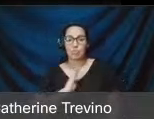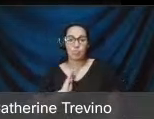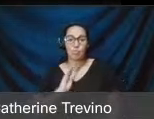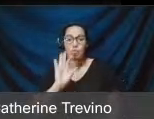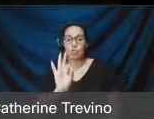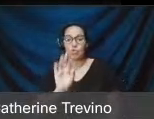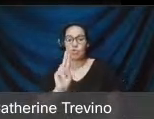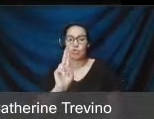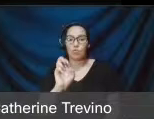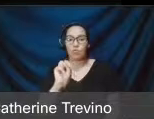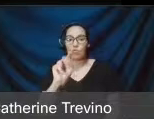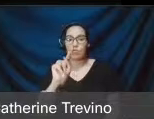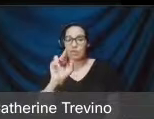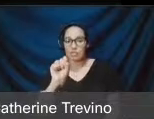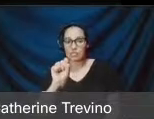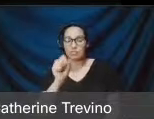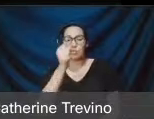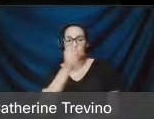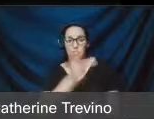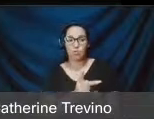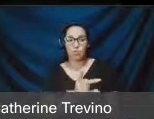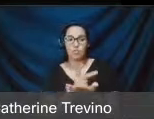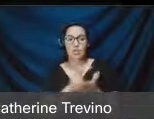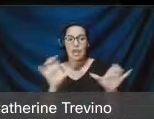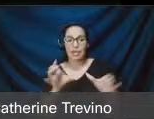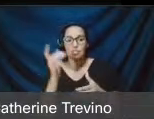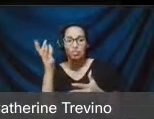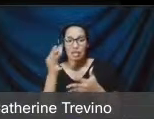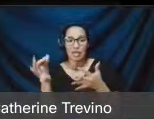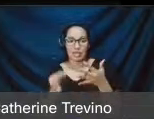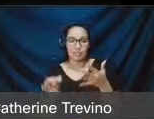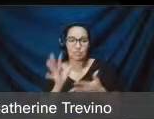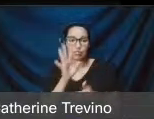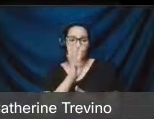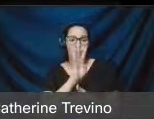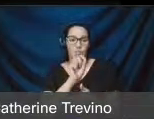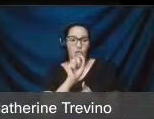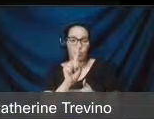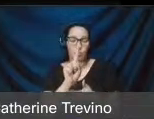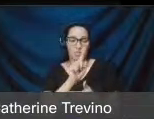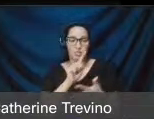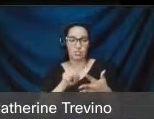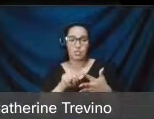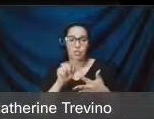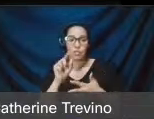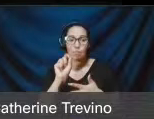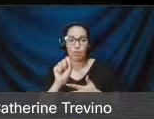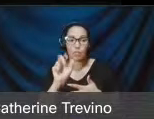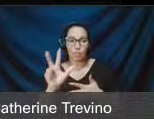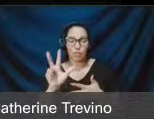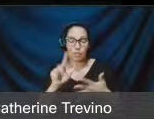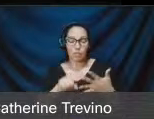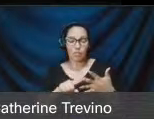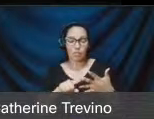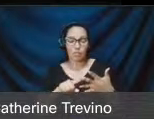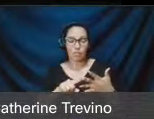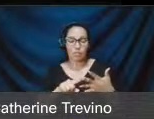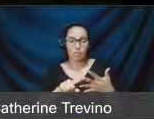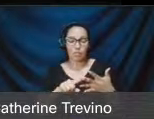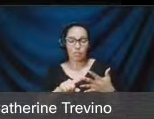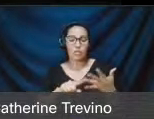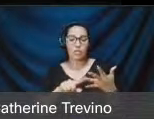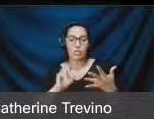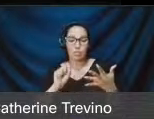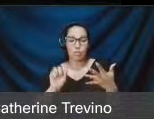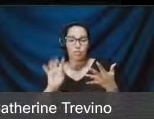Fuentes to approve action items 4.1, 4.3, 4.4,